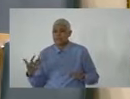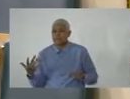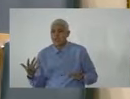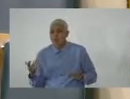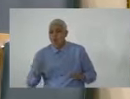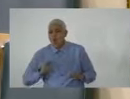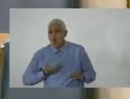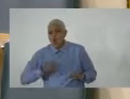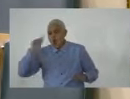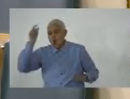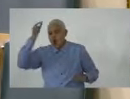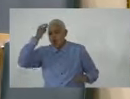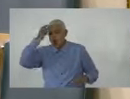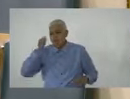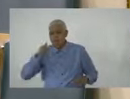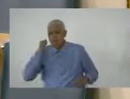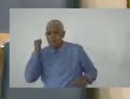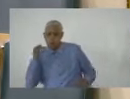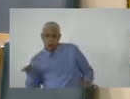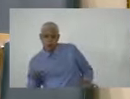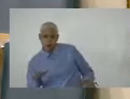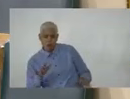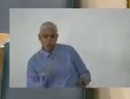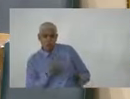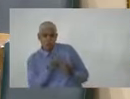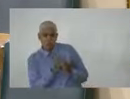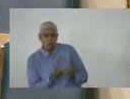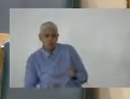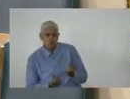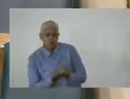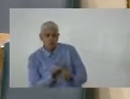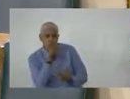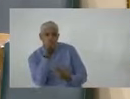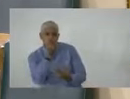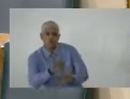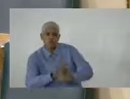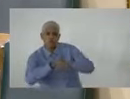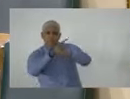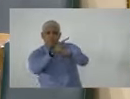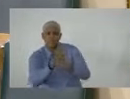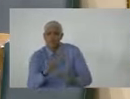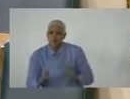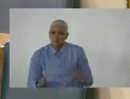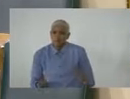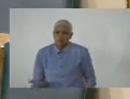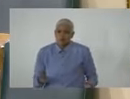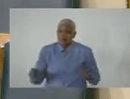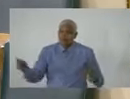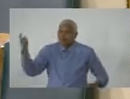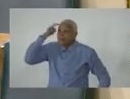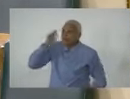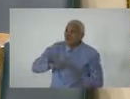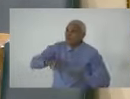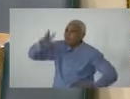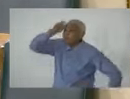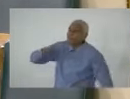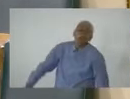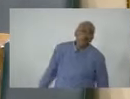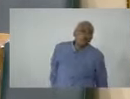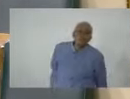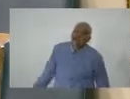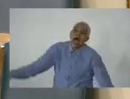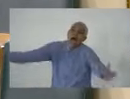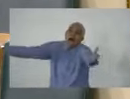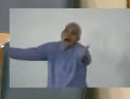that somehow our state is not going to act in the interest and in defense of its people. Madam Speaker,